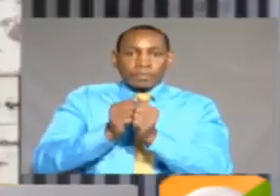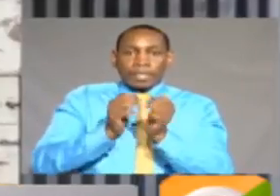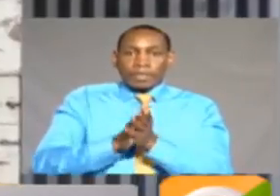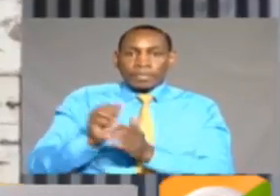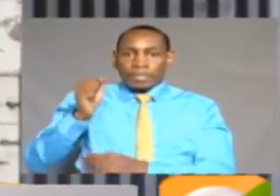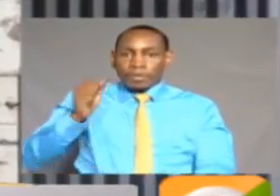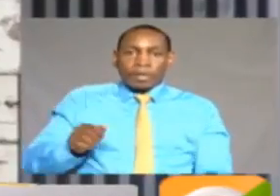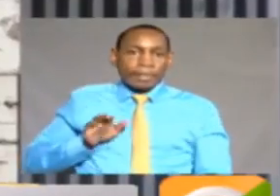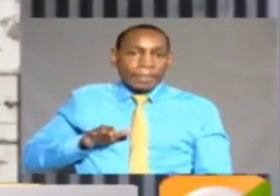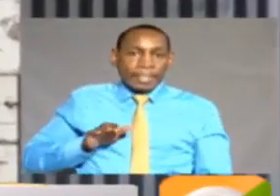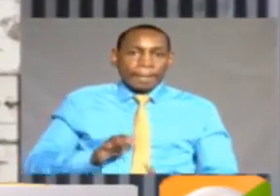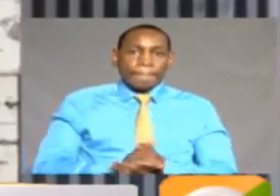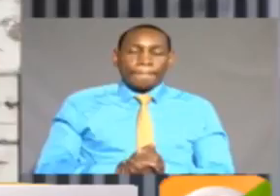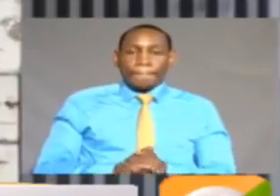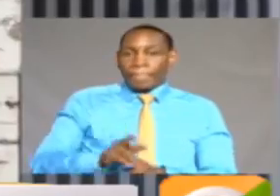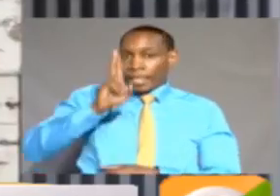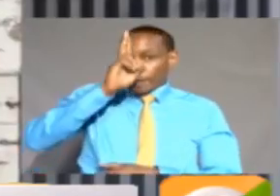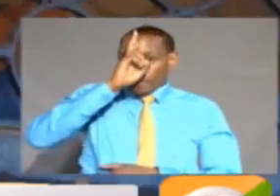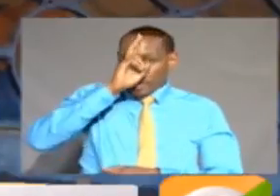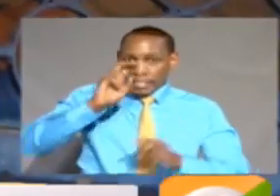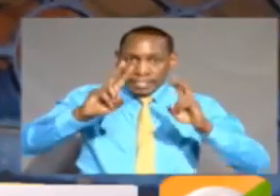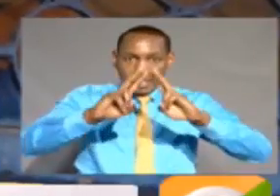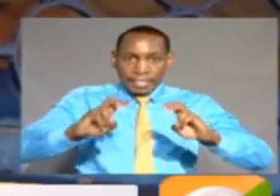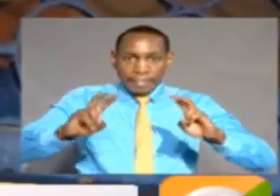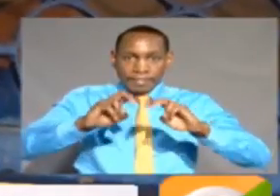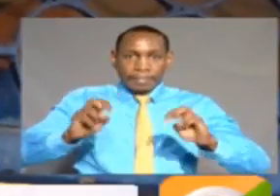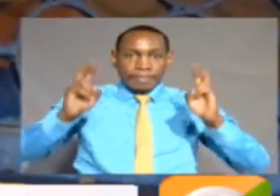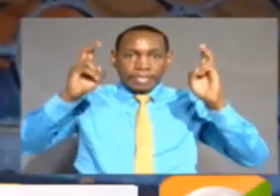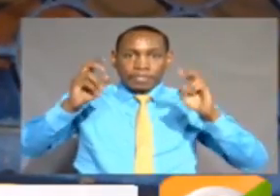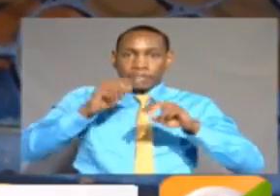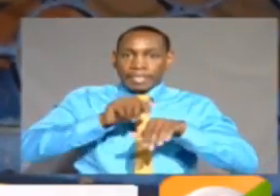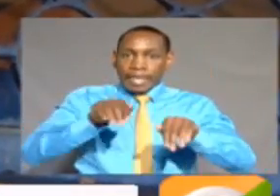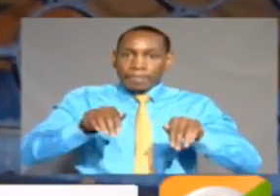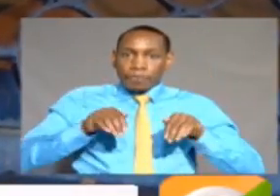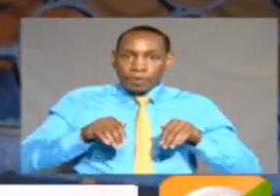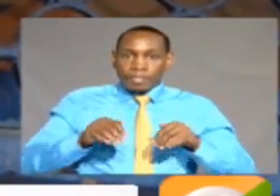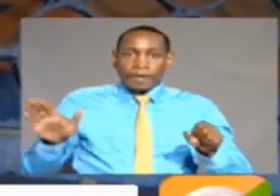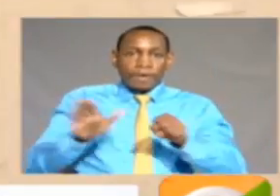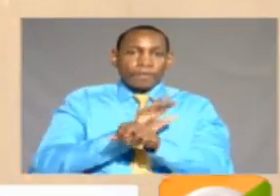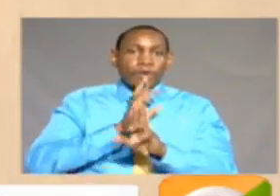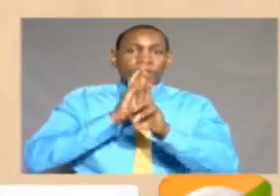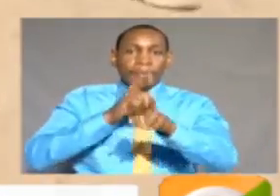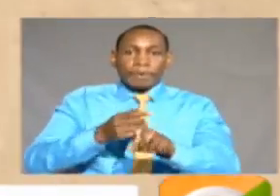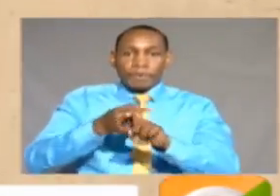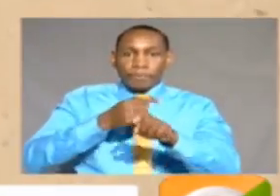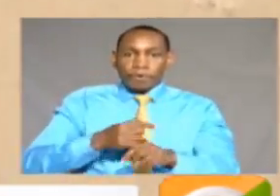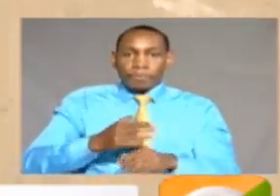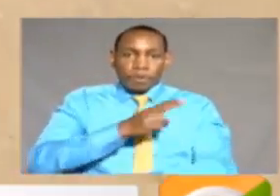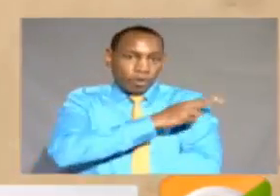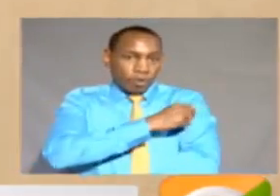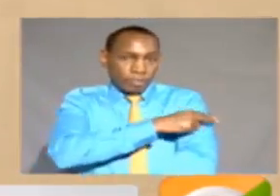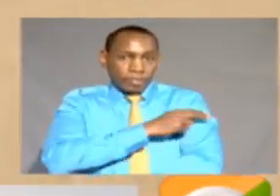grandmother. Police are investigating the matter as they wait for a full report from